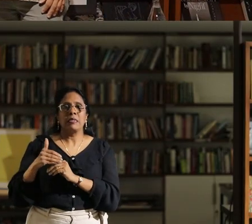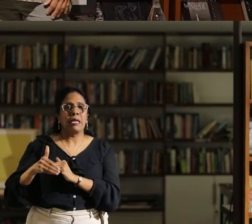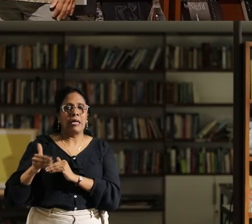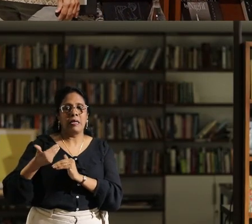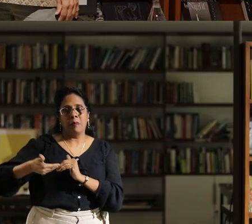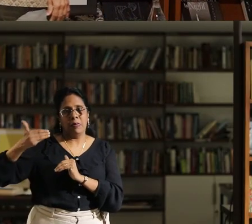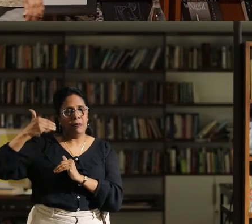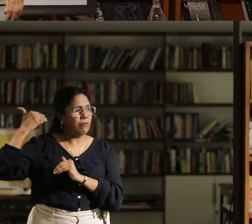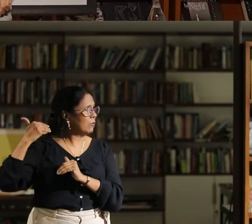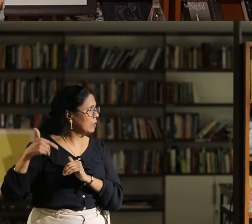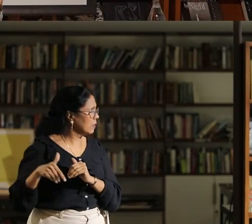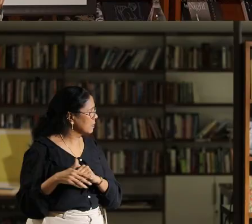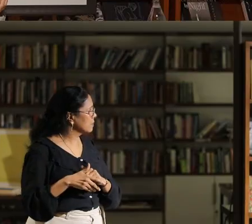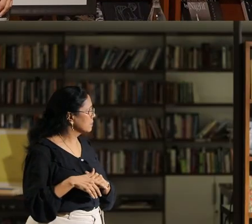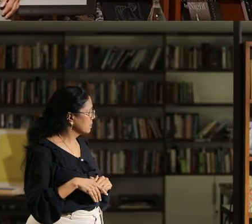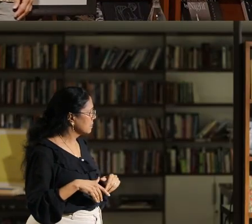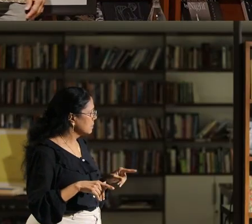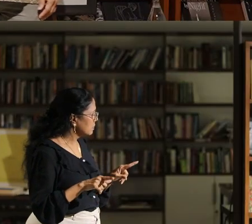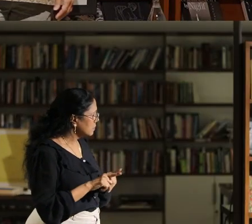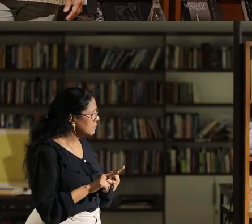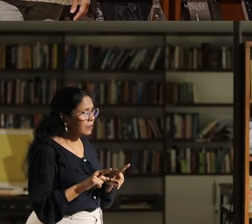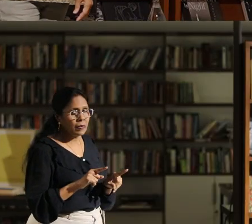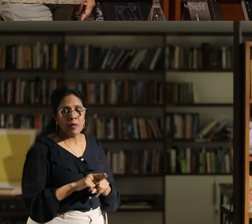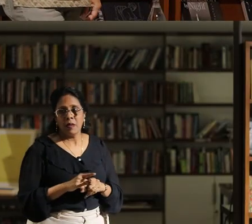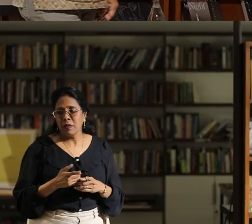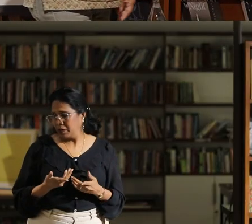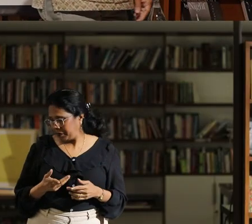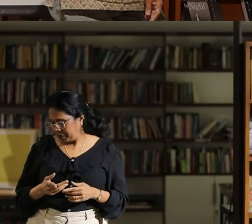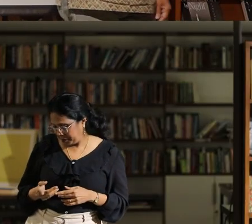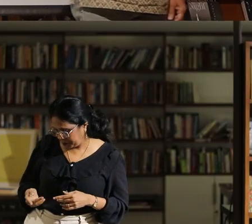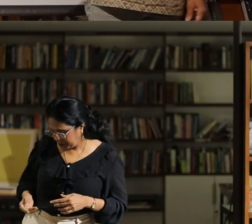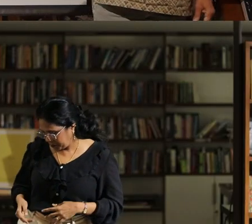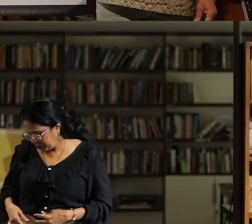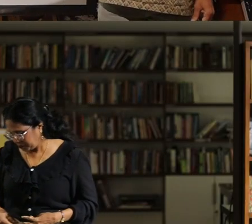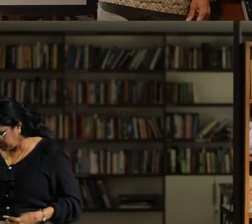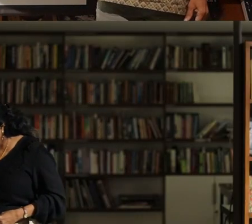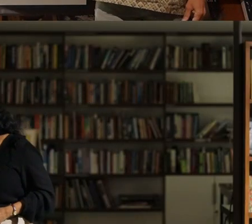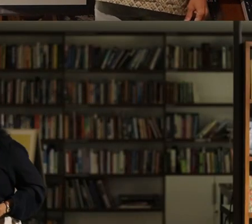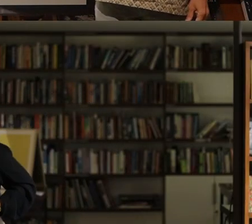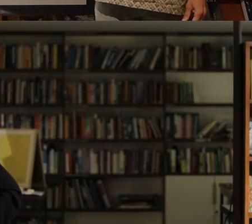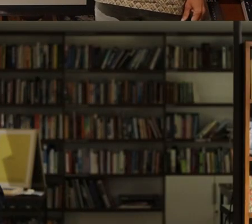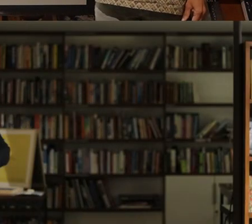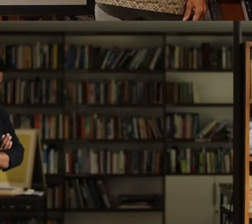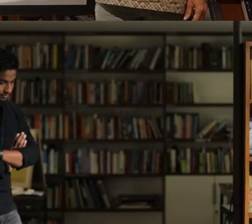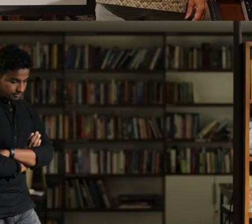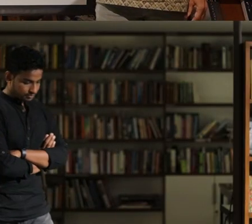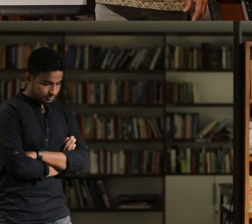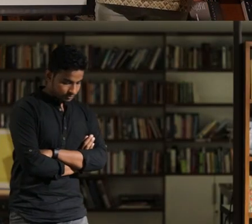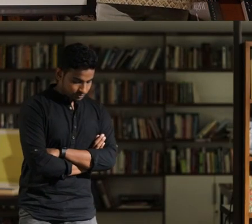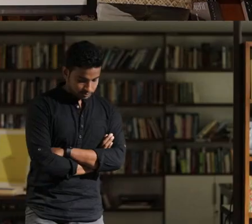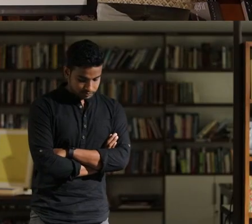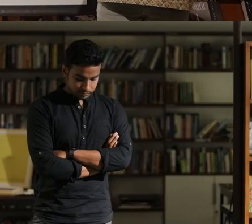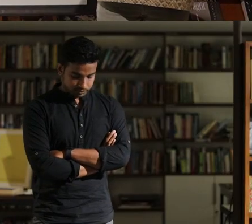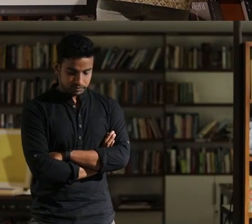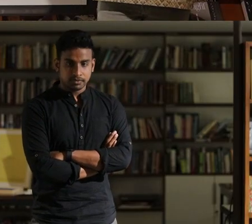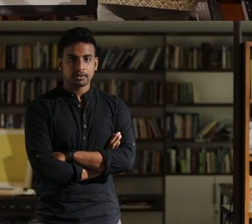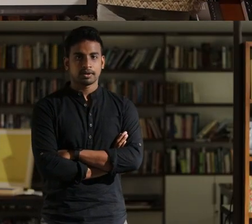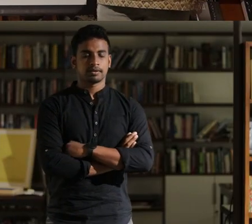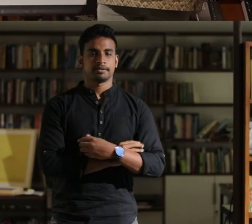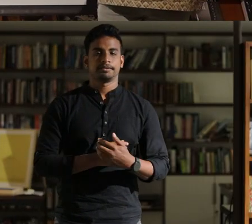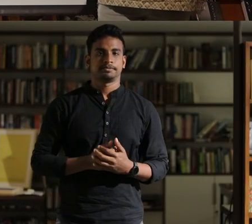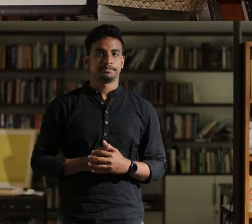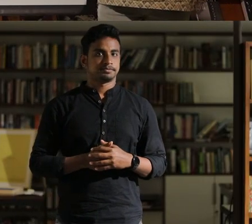gone to many things. The Tate uses it to kind of now annotate its collection. It's moved